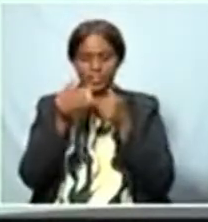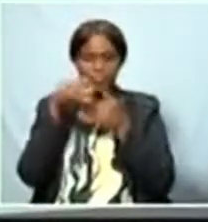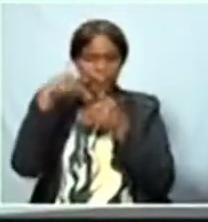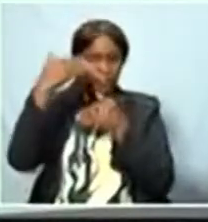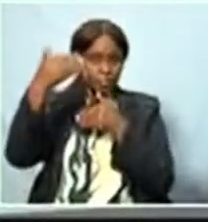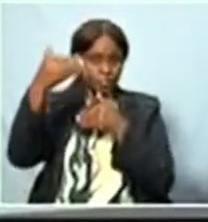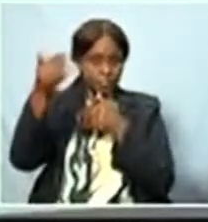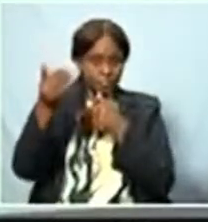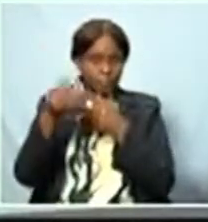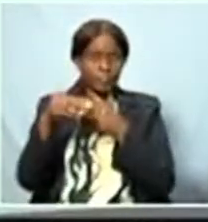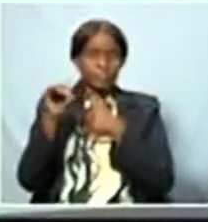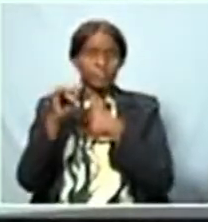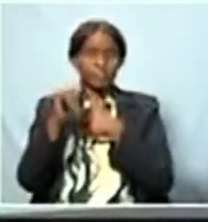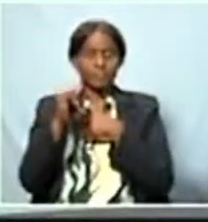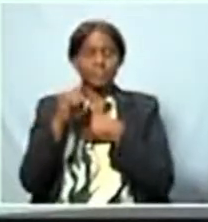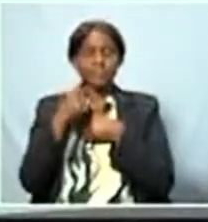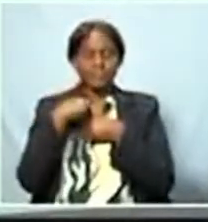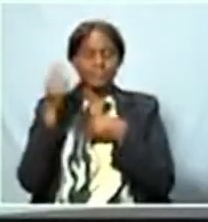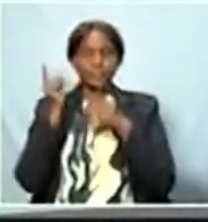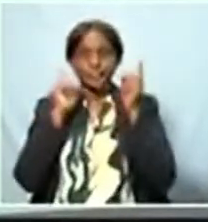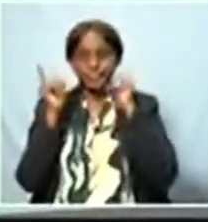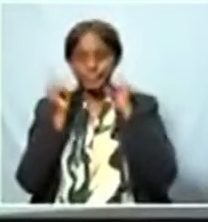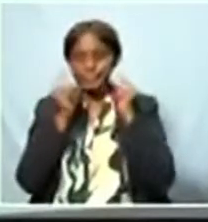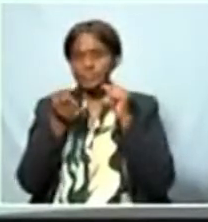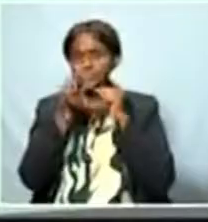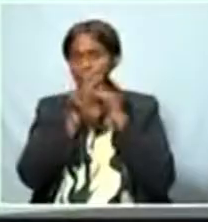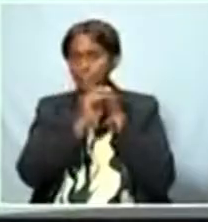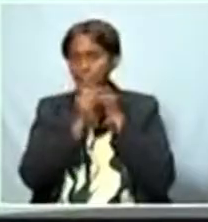Yes. So, I read on one of your